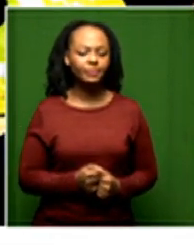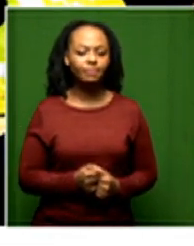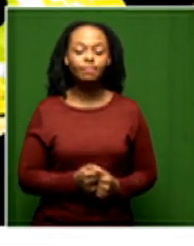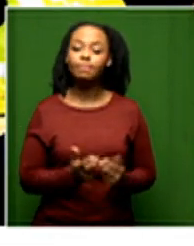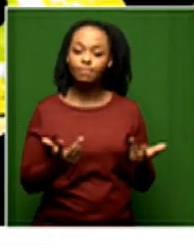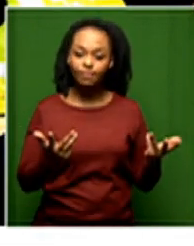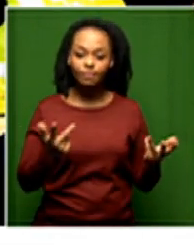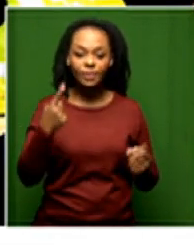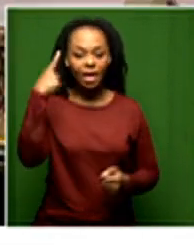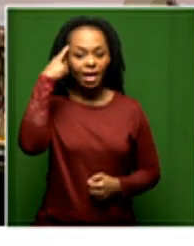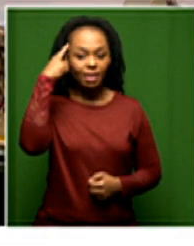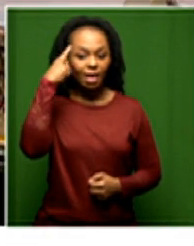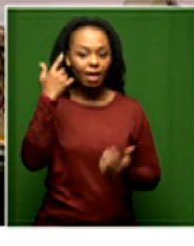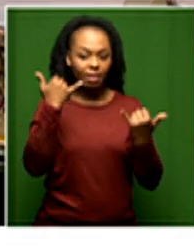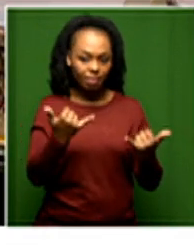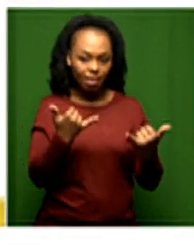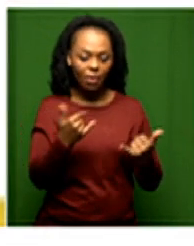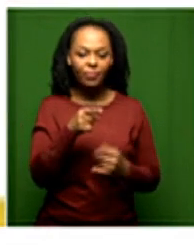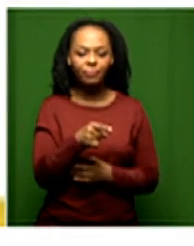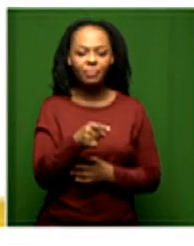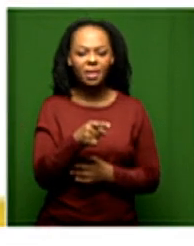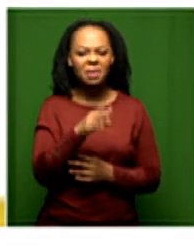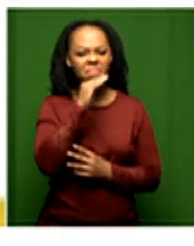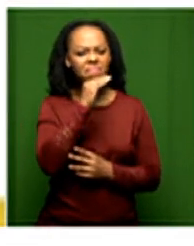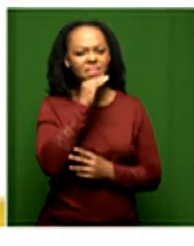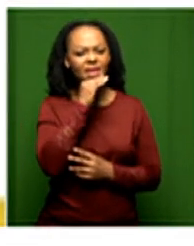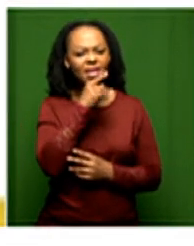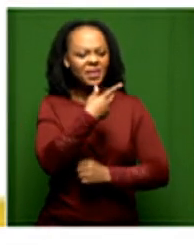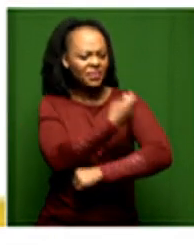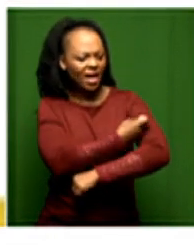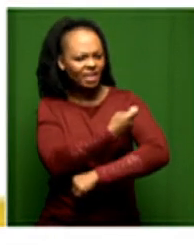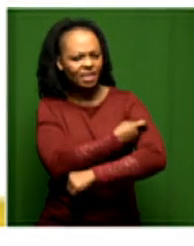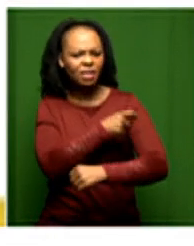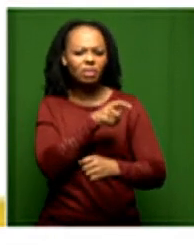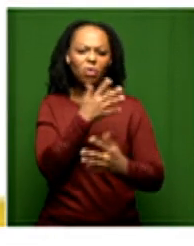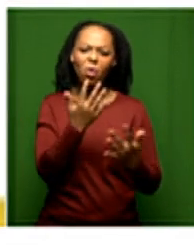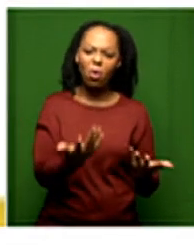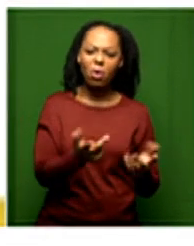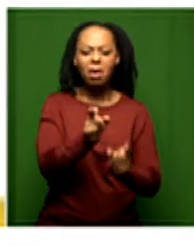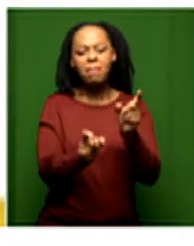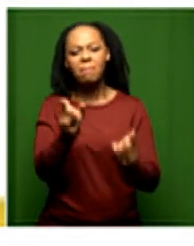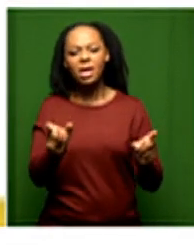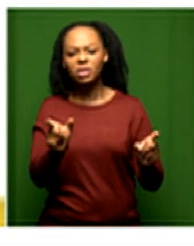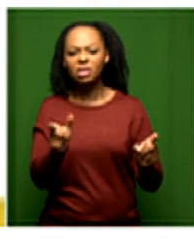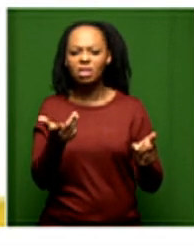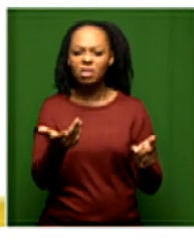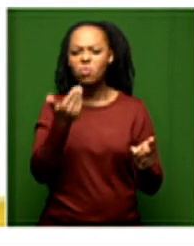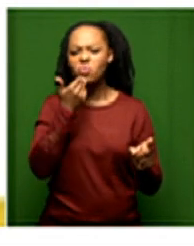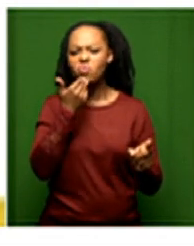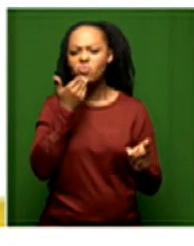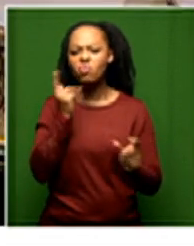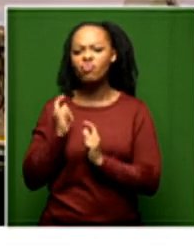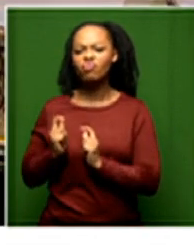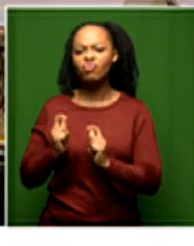Well, I think when it comes to, you mean the vaccines themselves or the people that are